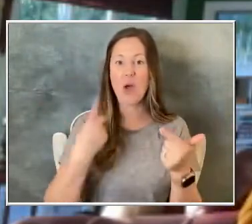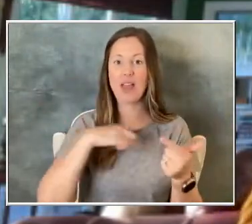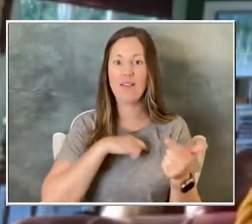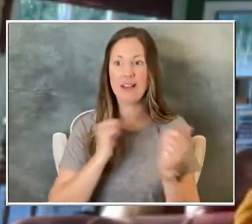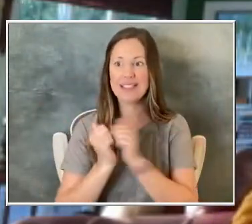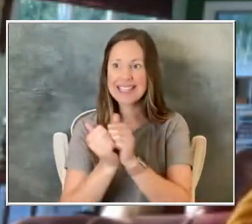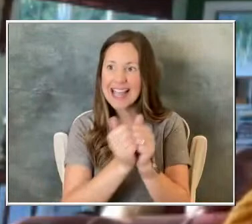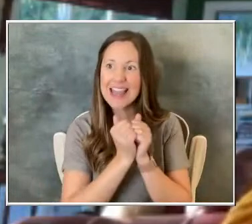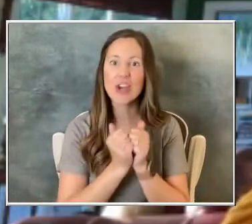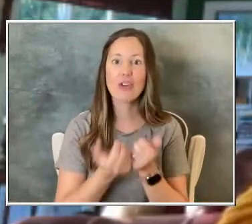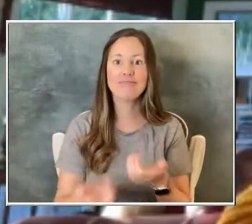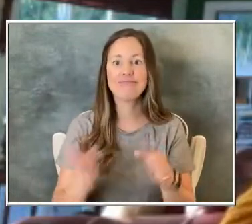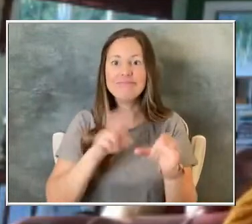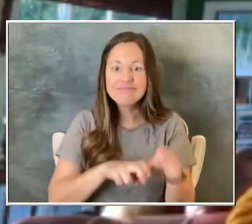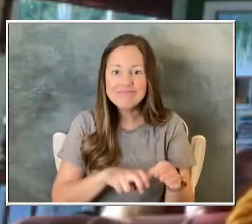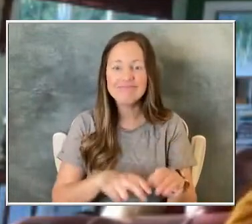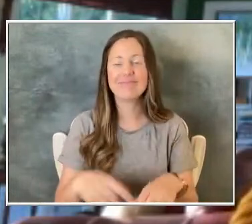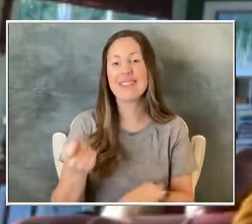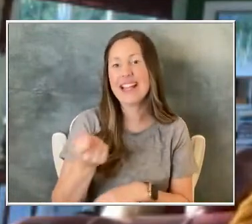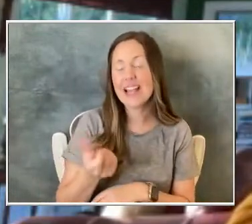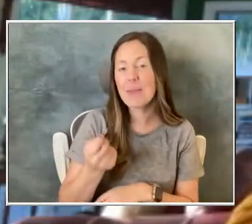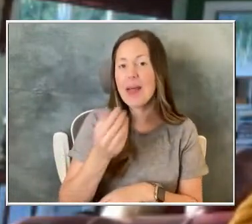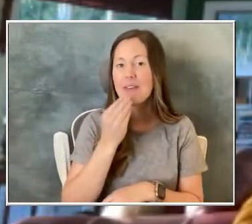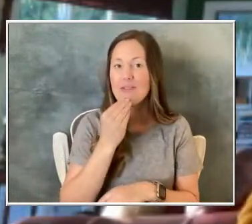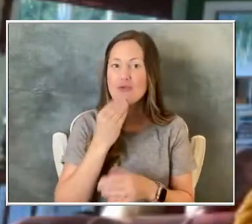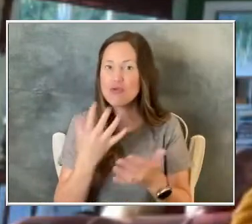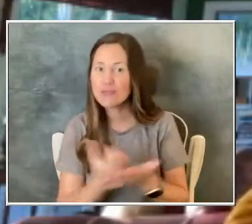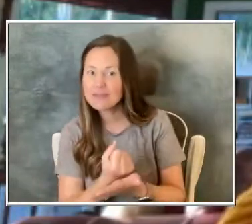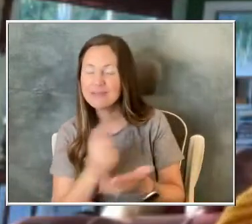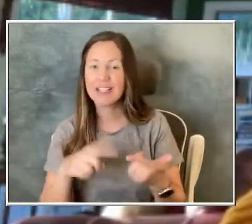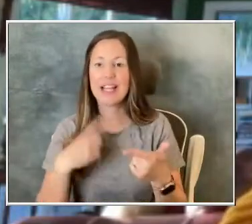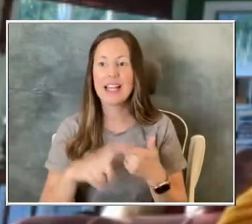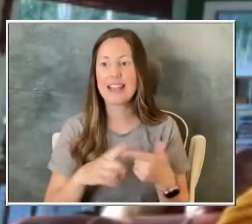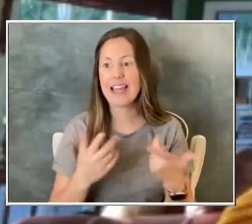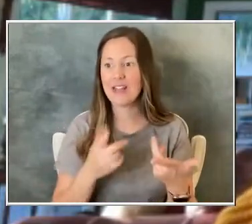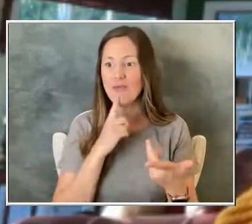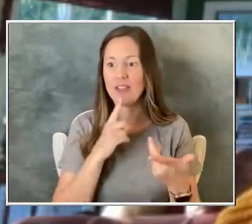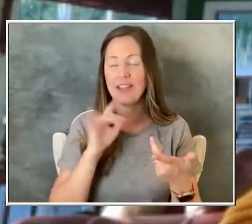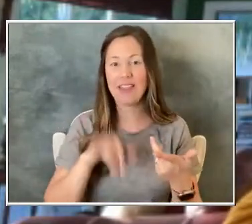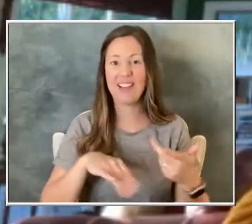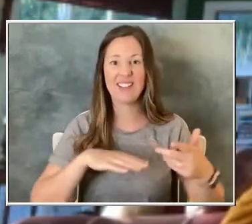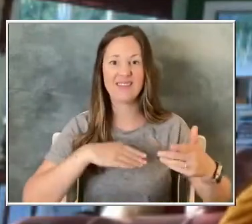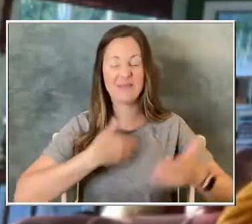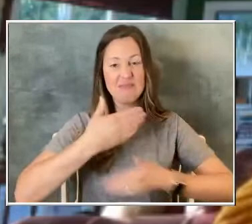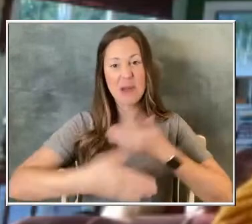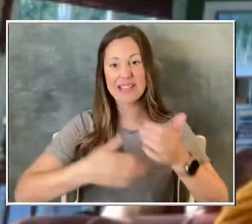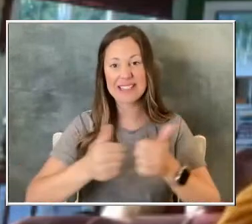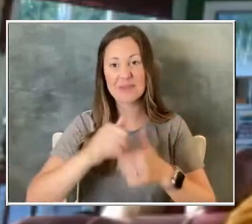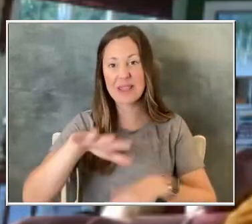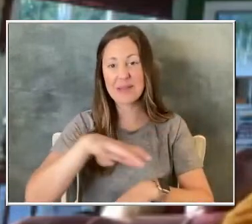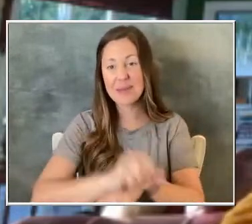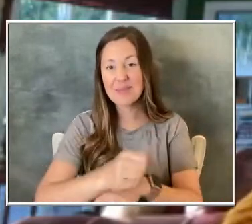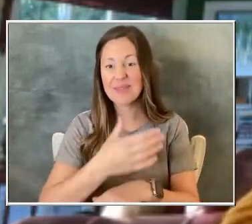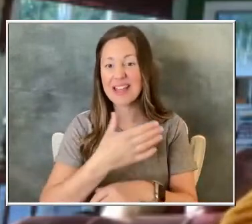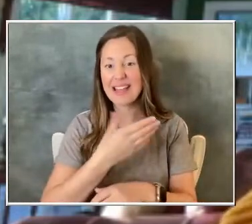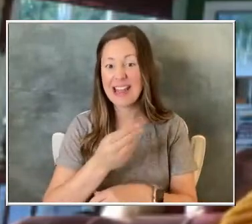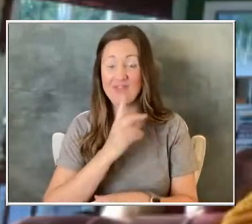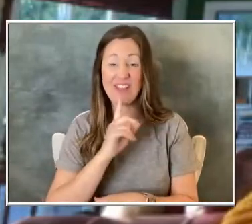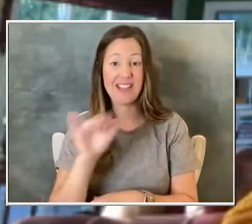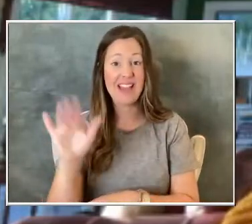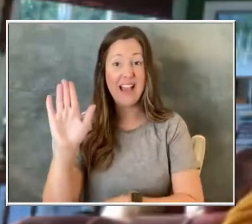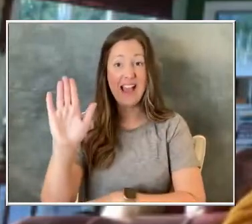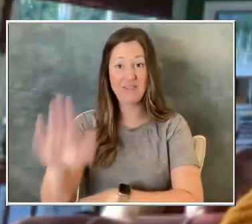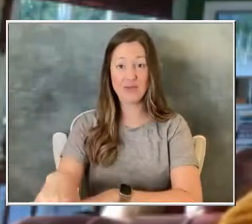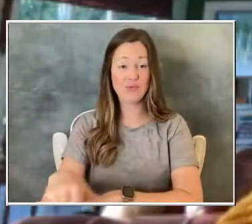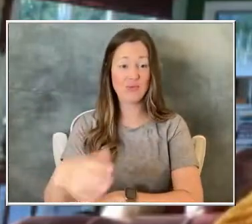car, having a little brunch on the way, and then going through the mammogram process, and then having the whole afternoon and